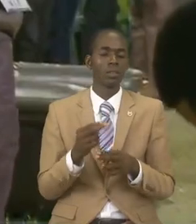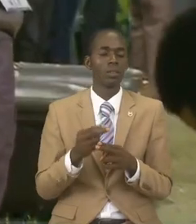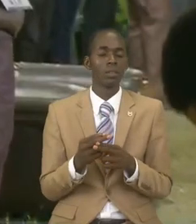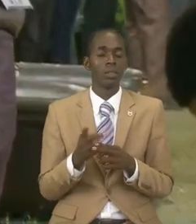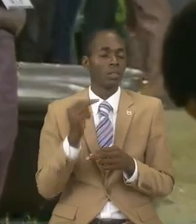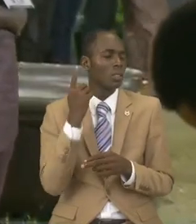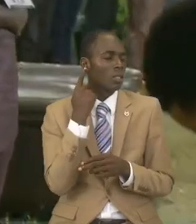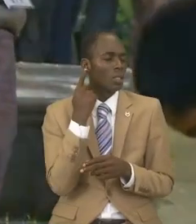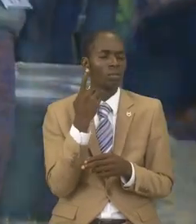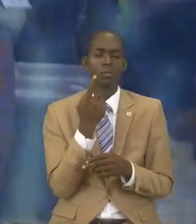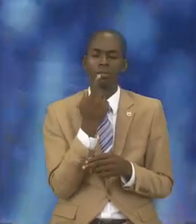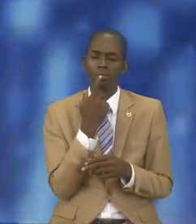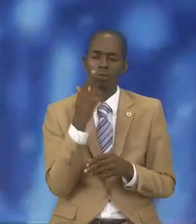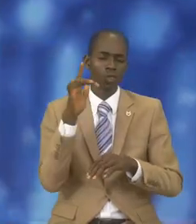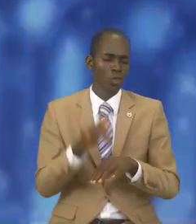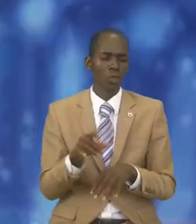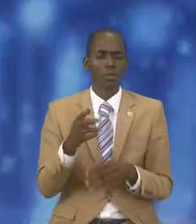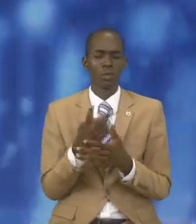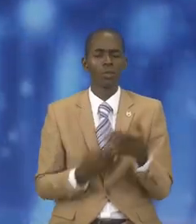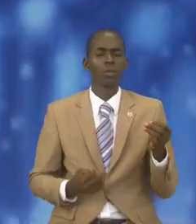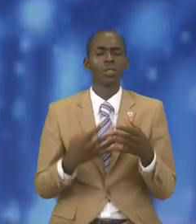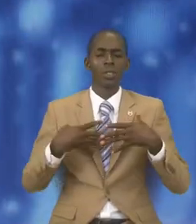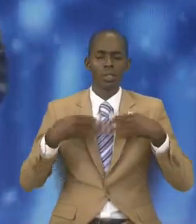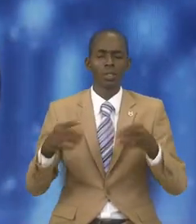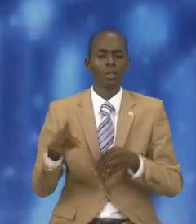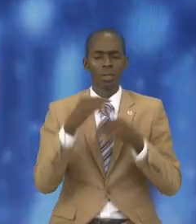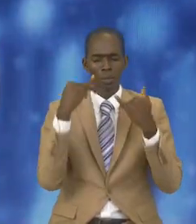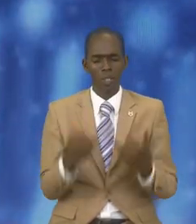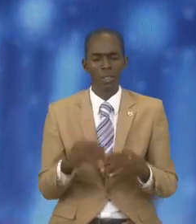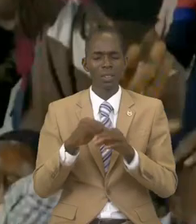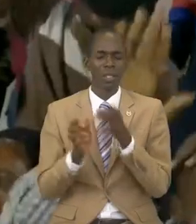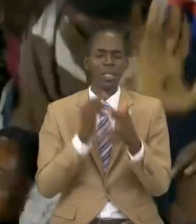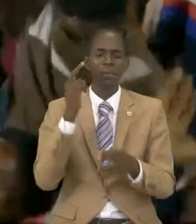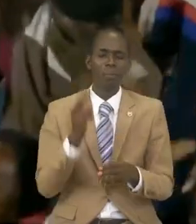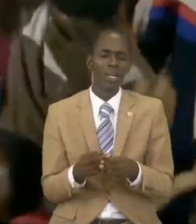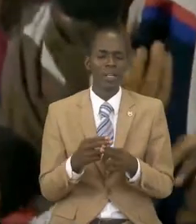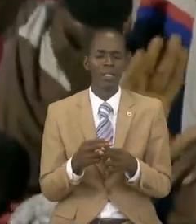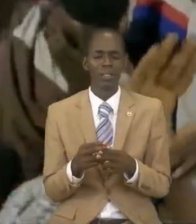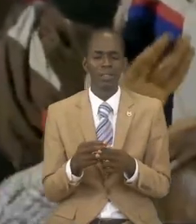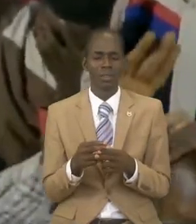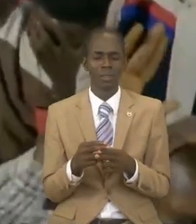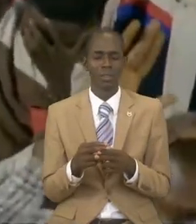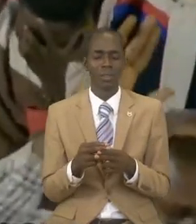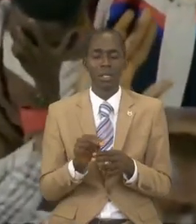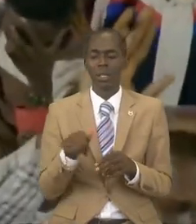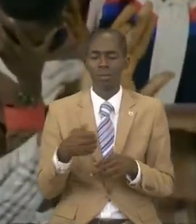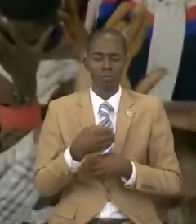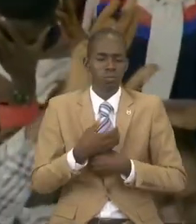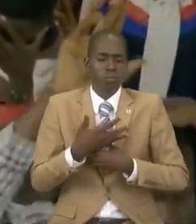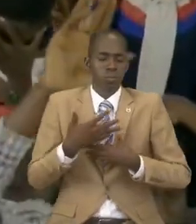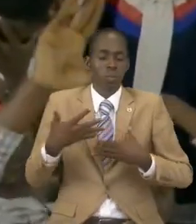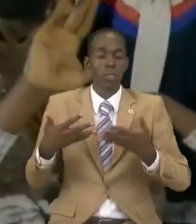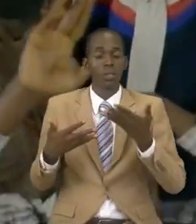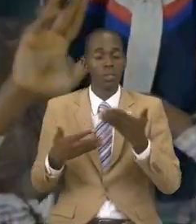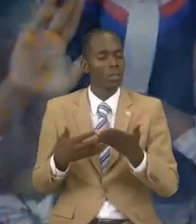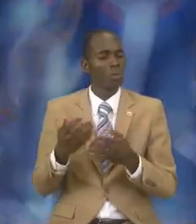ears, their tongue, touch them, heal them now in Jesus' name. Any swelling there,